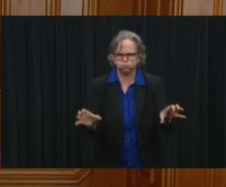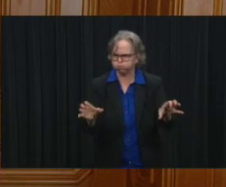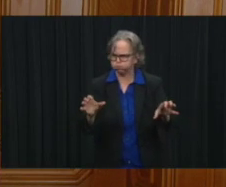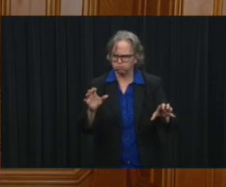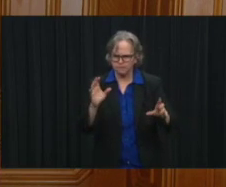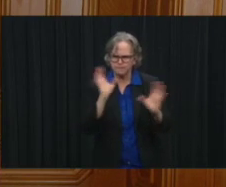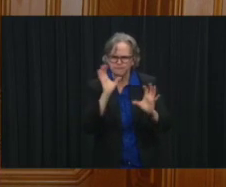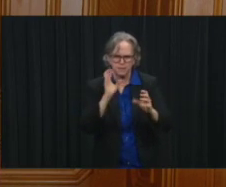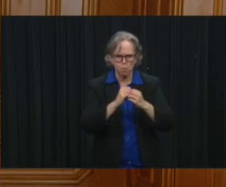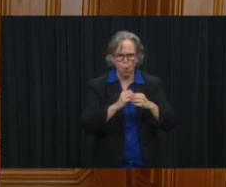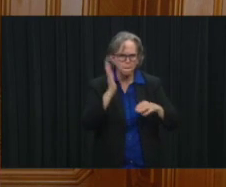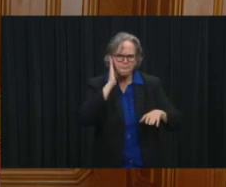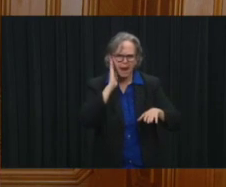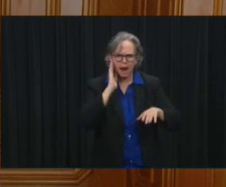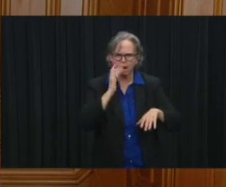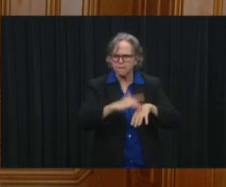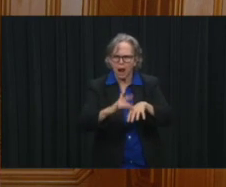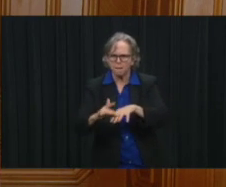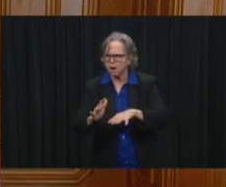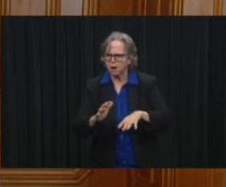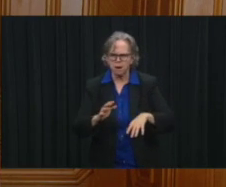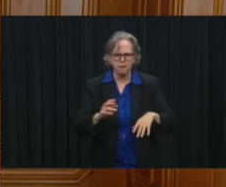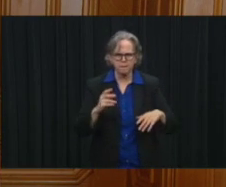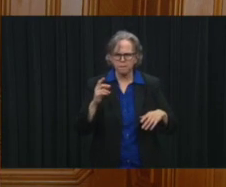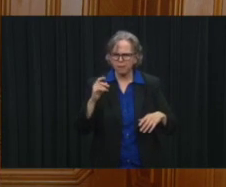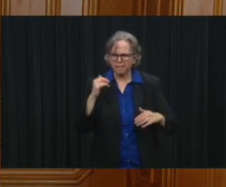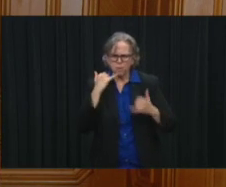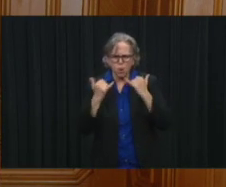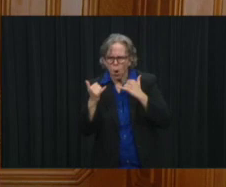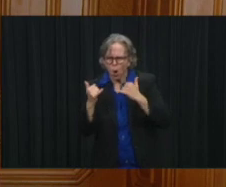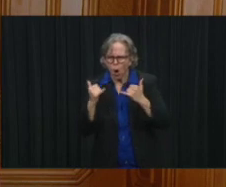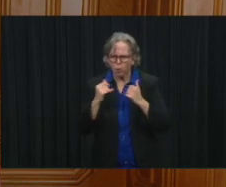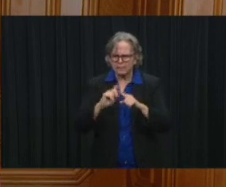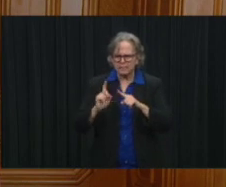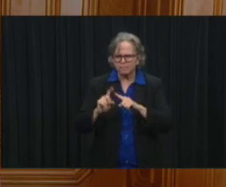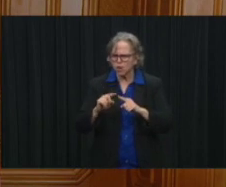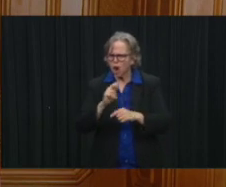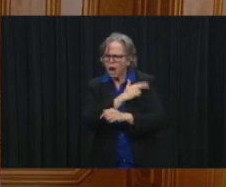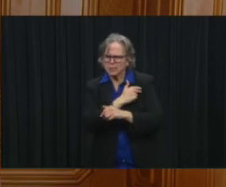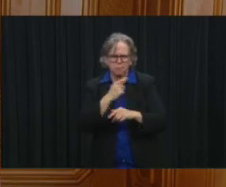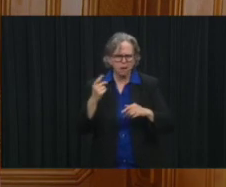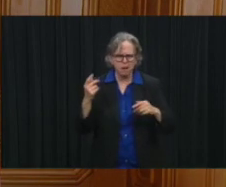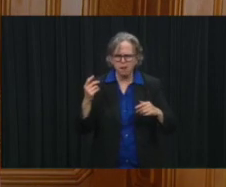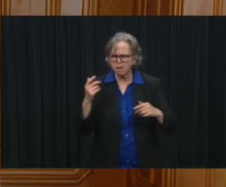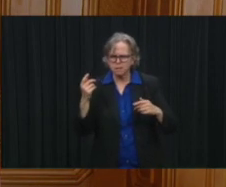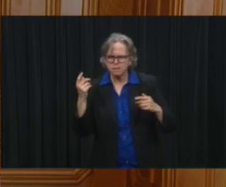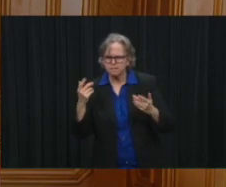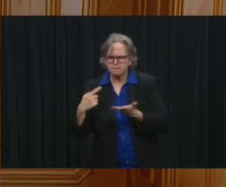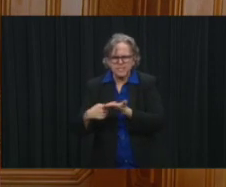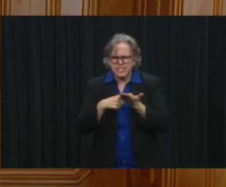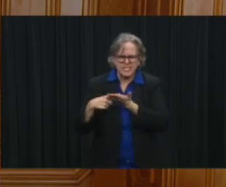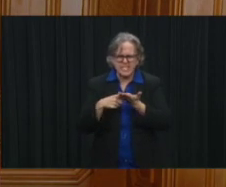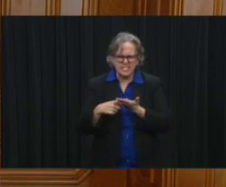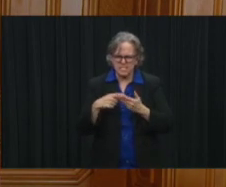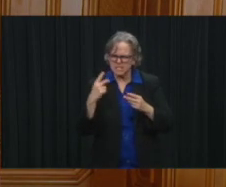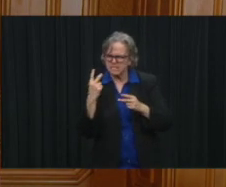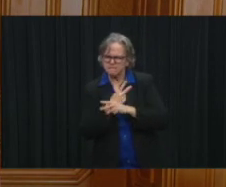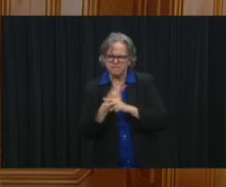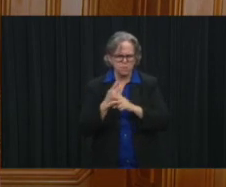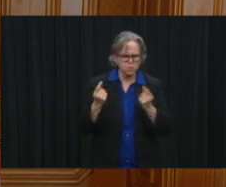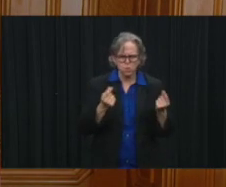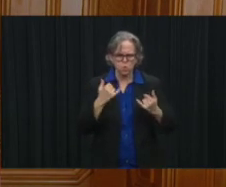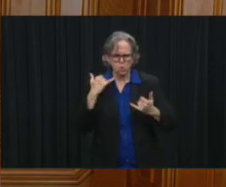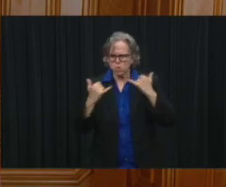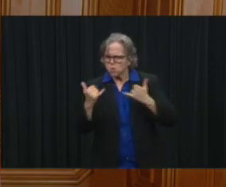We've been on the phone today with a number of the hospitals. We're going to have another call later to kind of bring them